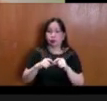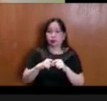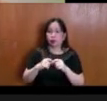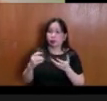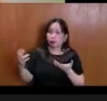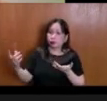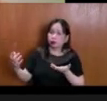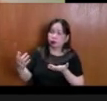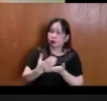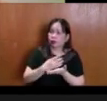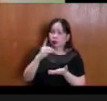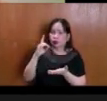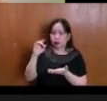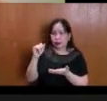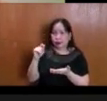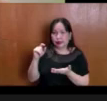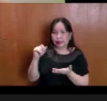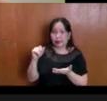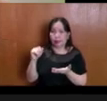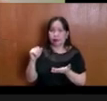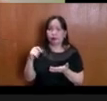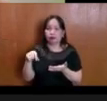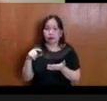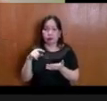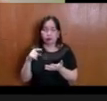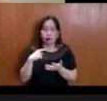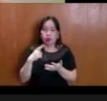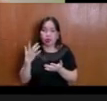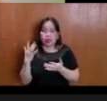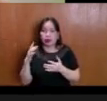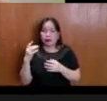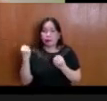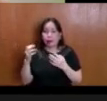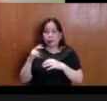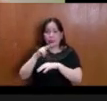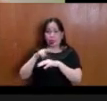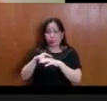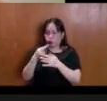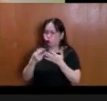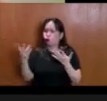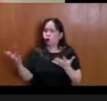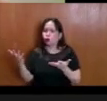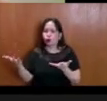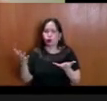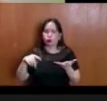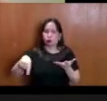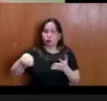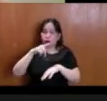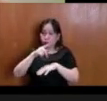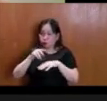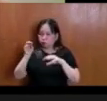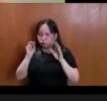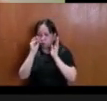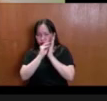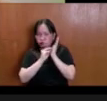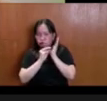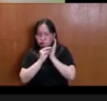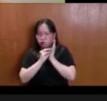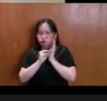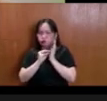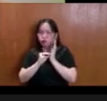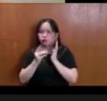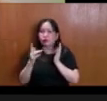gather all this data to see where all the natural resources of the country is and putting this as part of